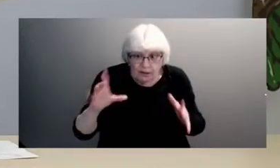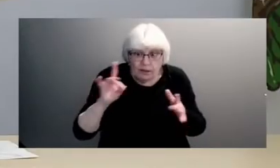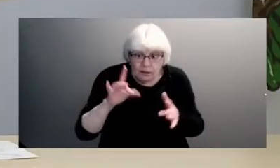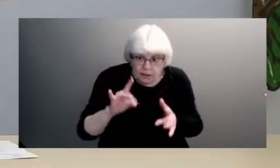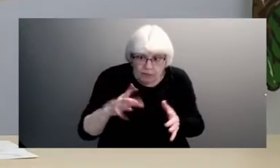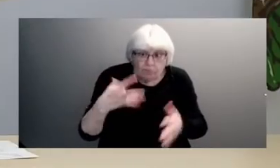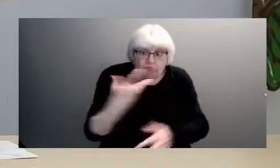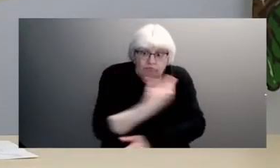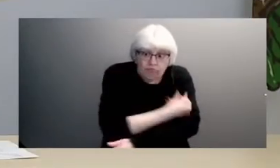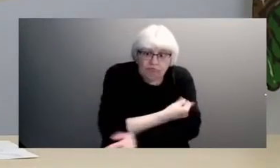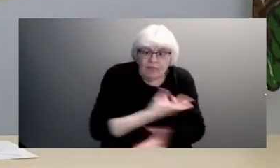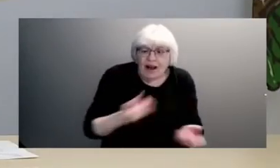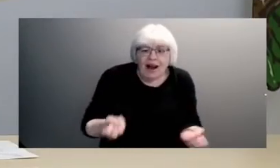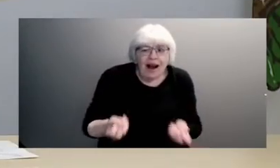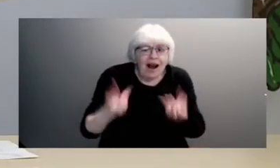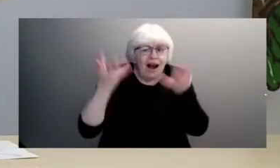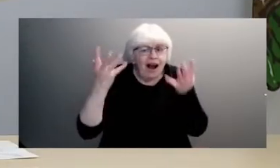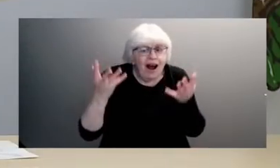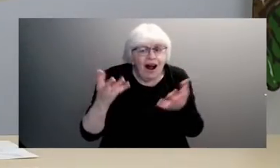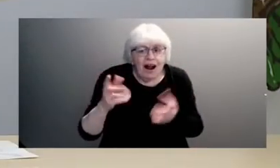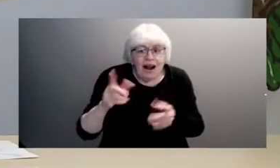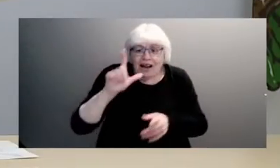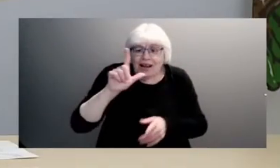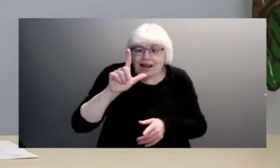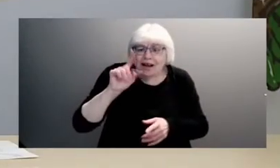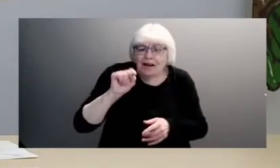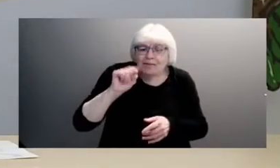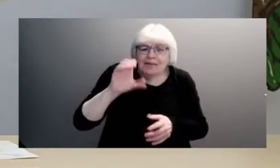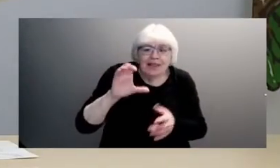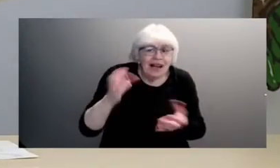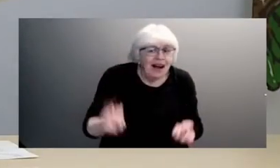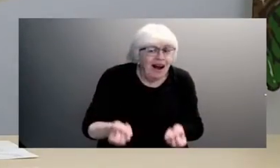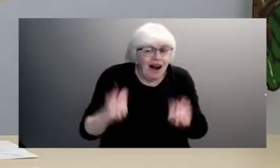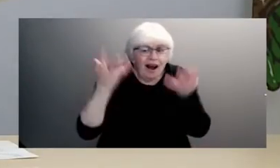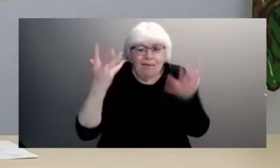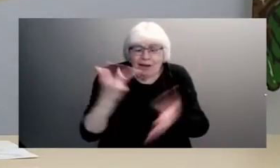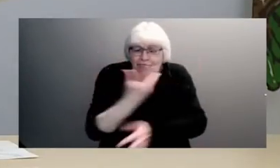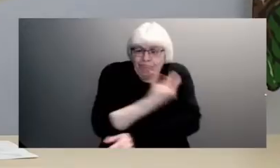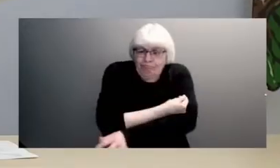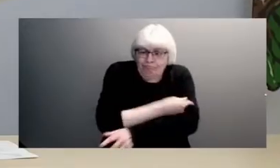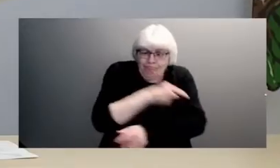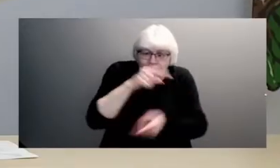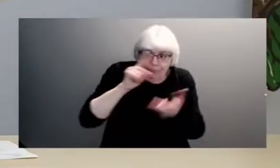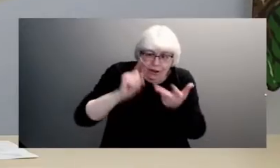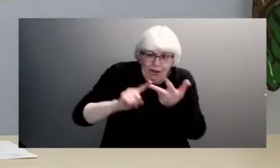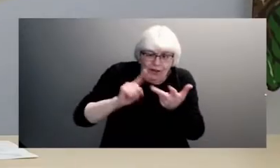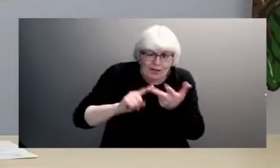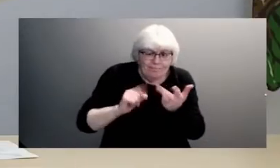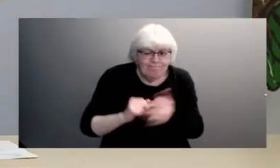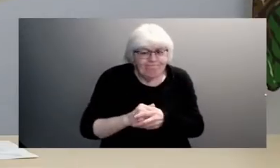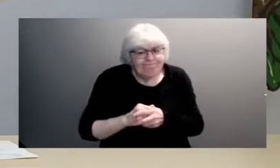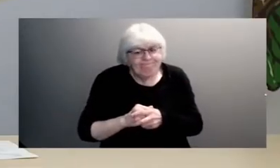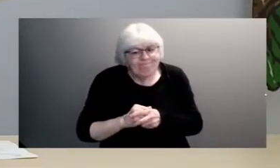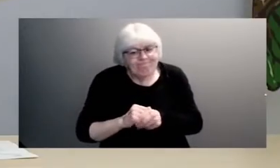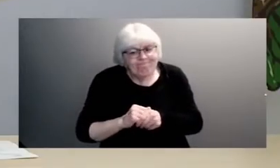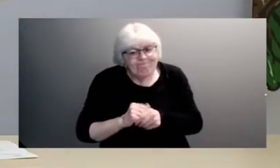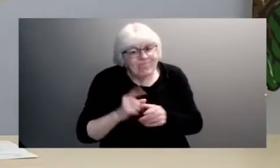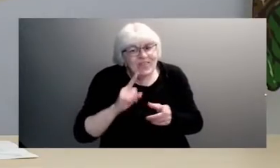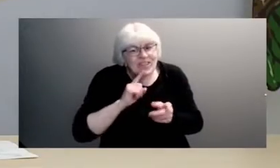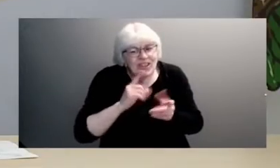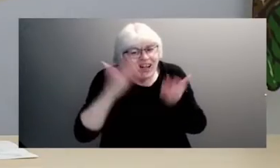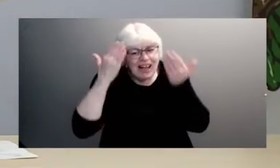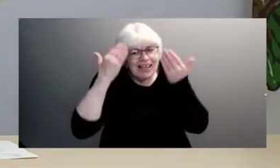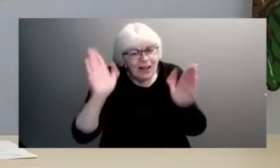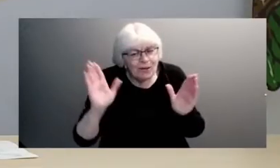but we know that every resident in long-term care and community care has been offered the booster, and very